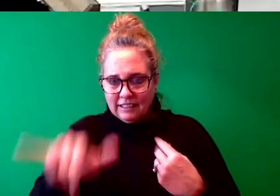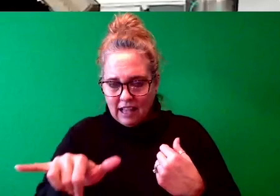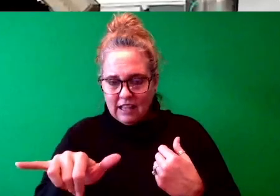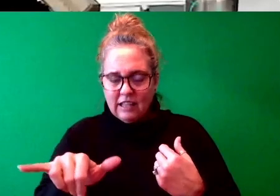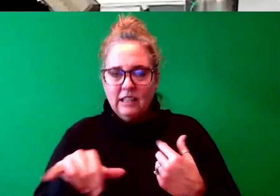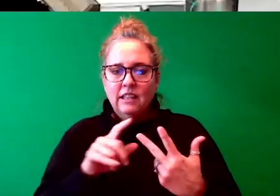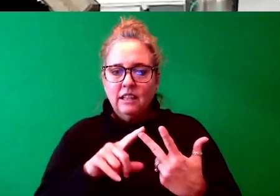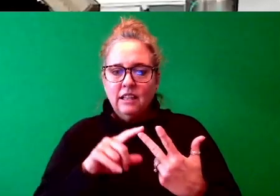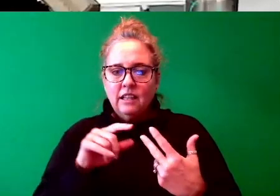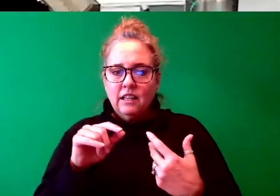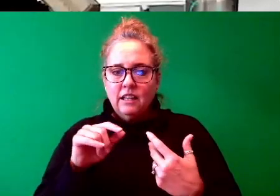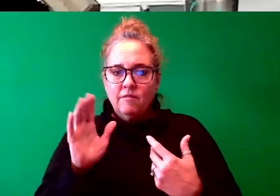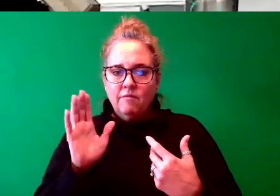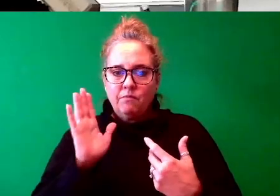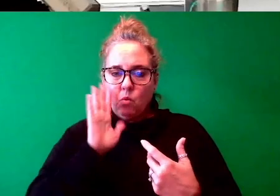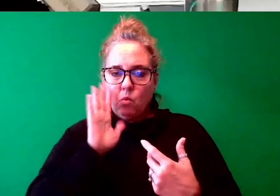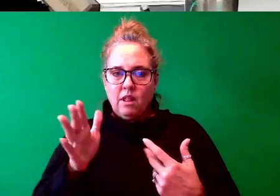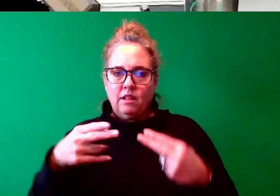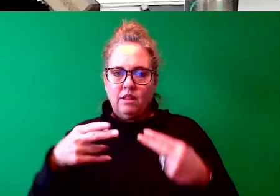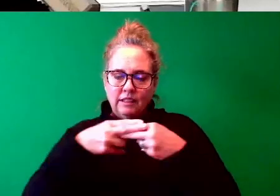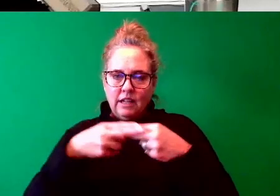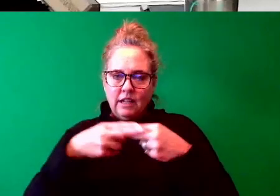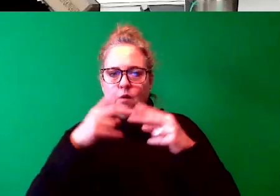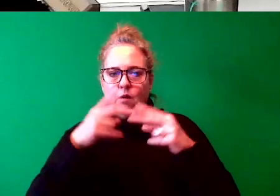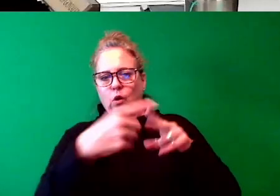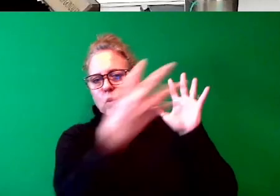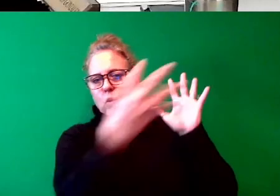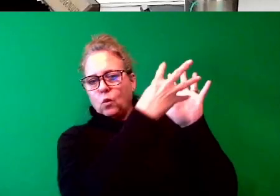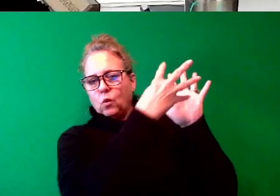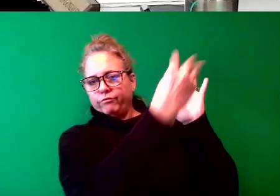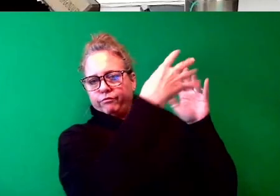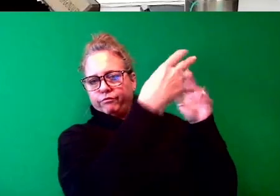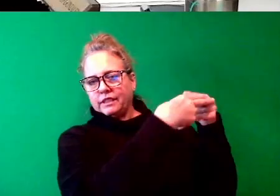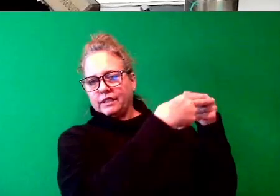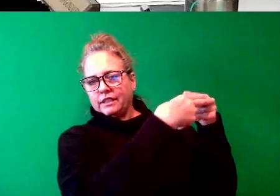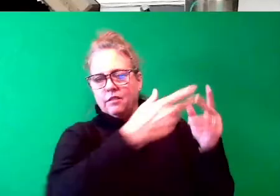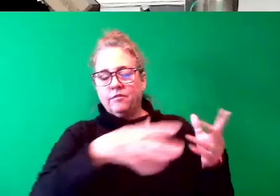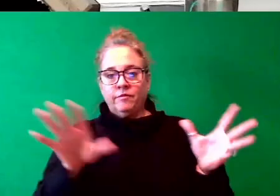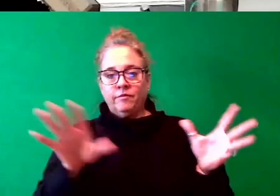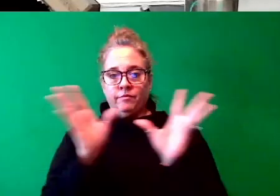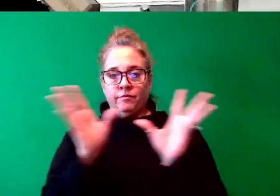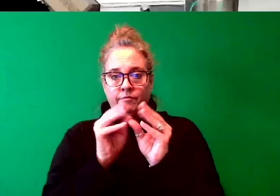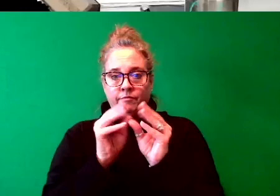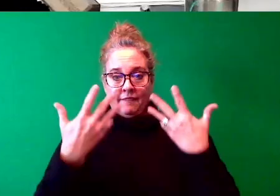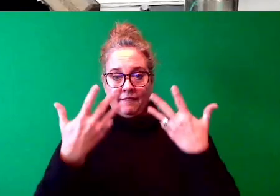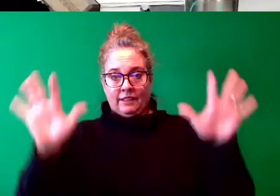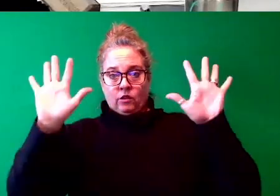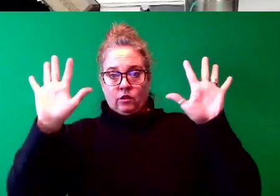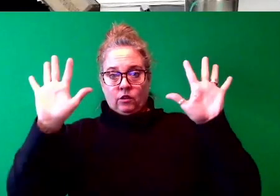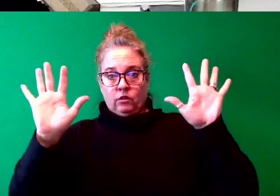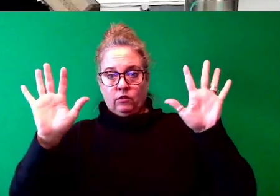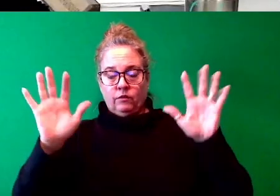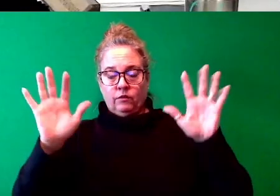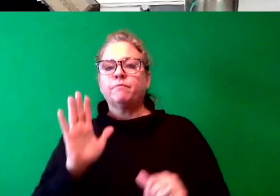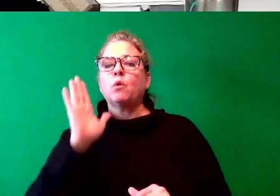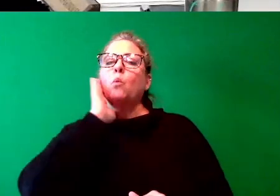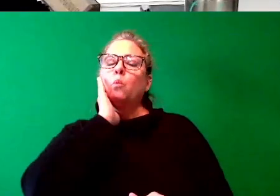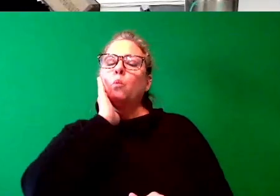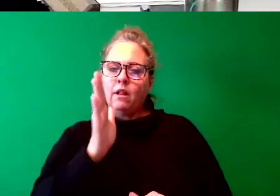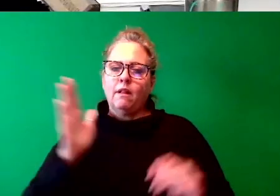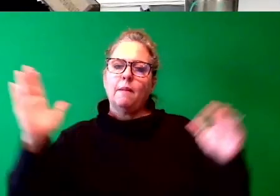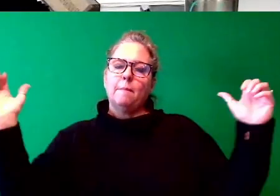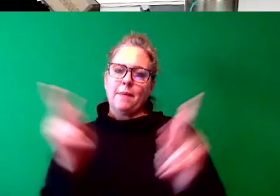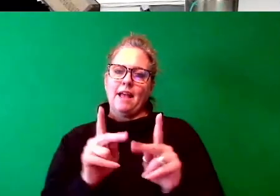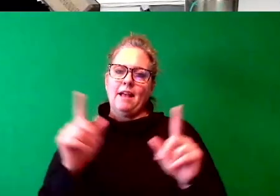slides. And it concludes, we'll go back to the regular teams meeting. We'll need a motion to go